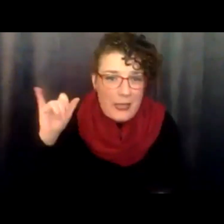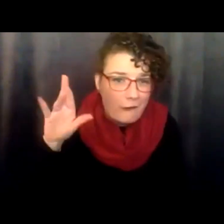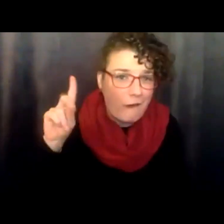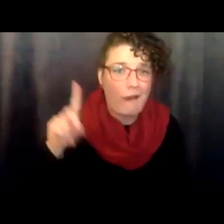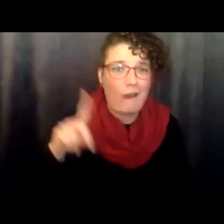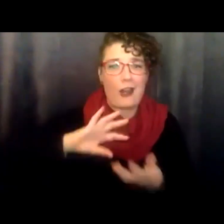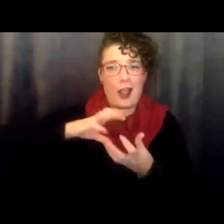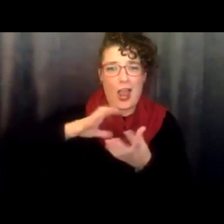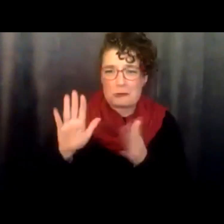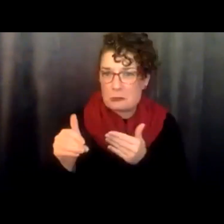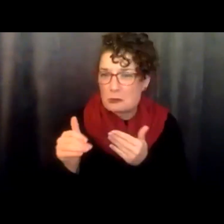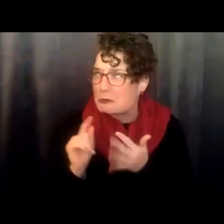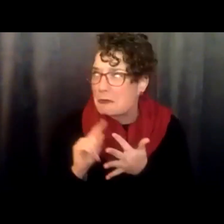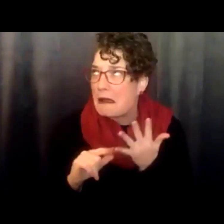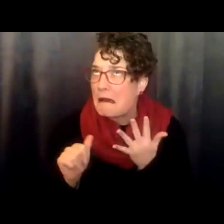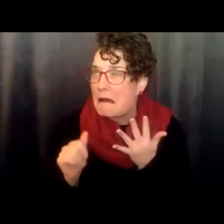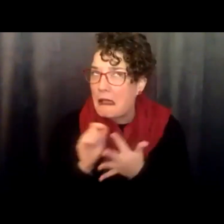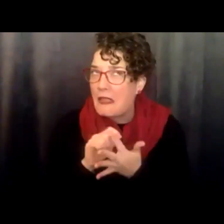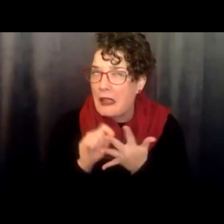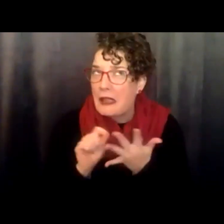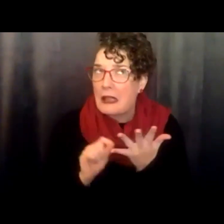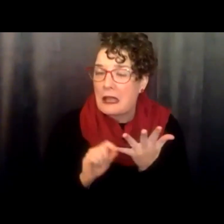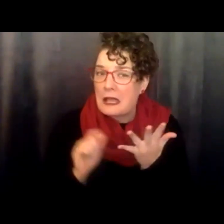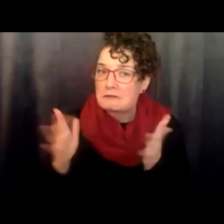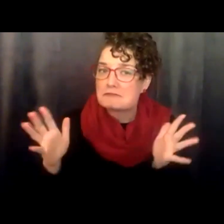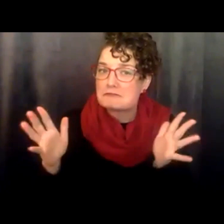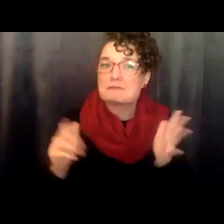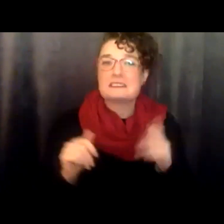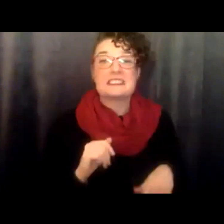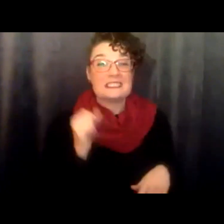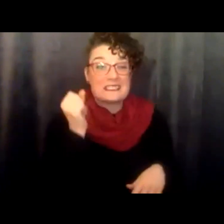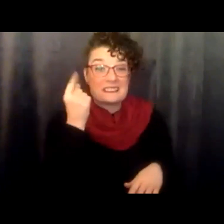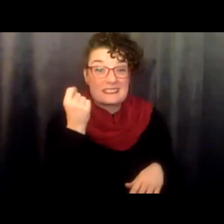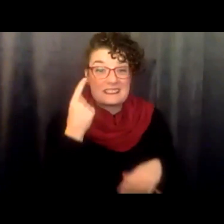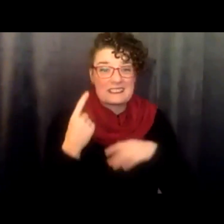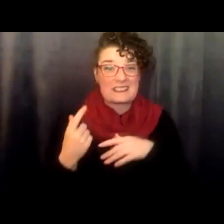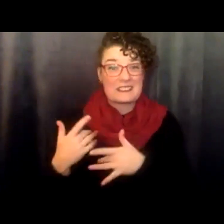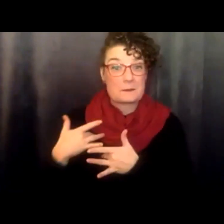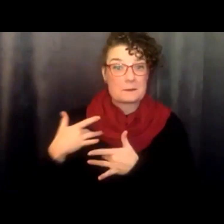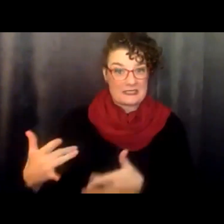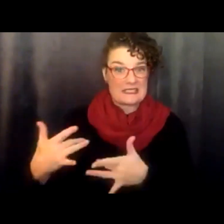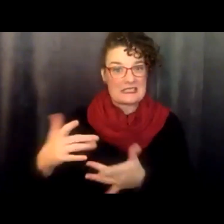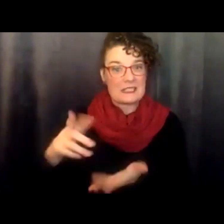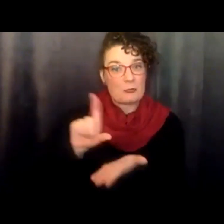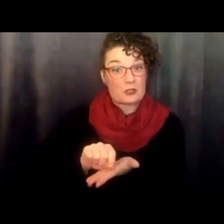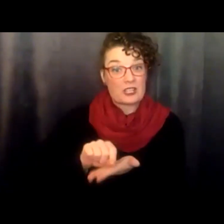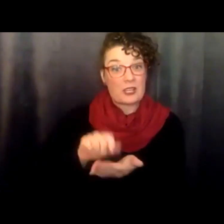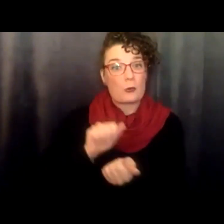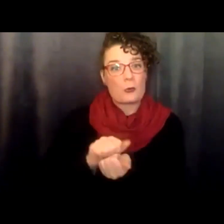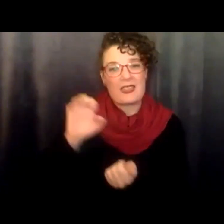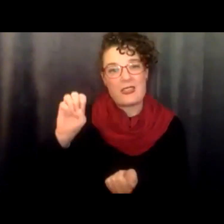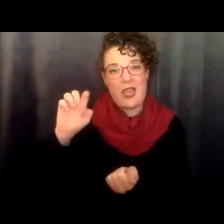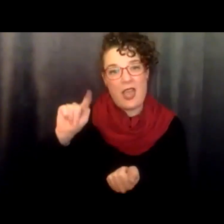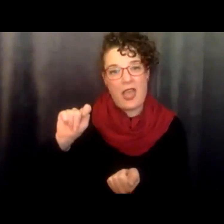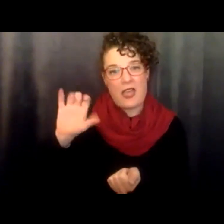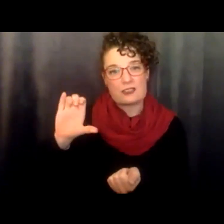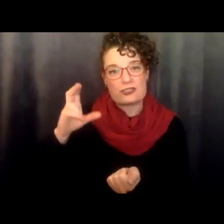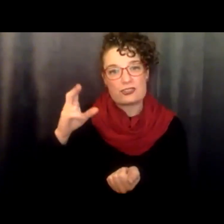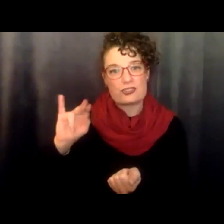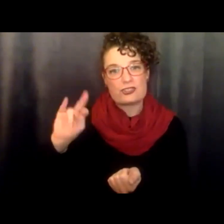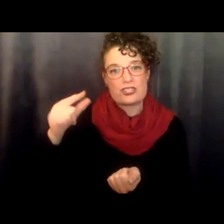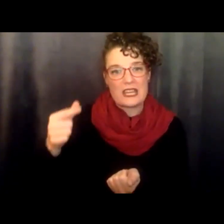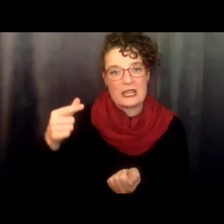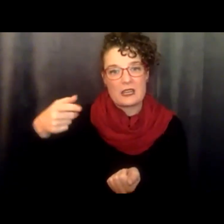I don't think I've missed anything. I think I've gotten most. Most year, we print on an etching press that weighs